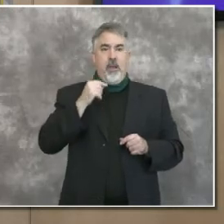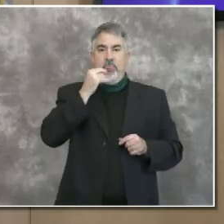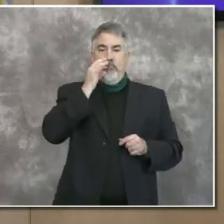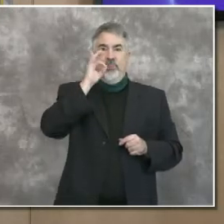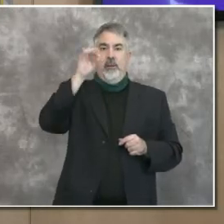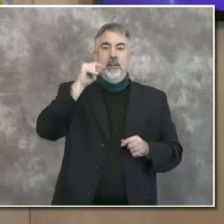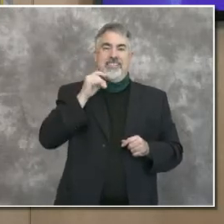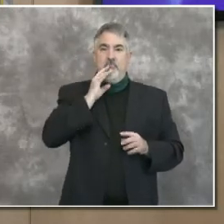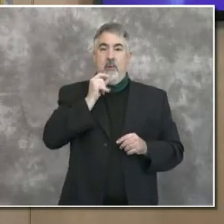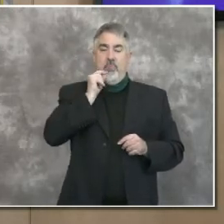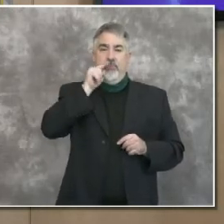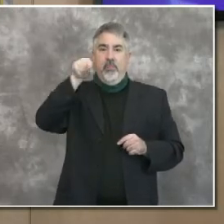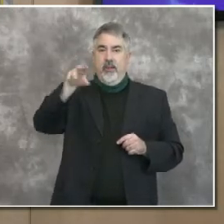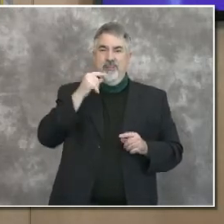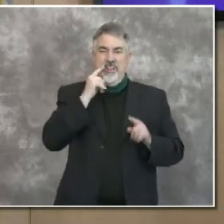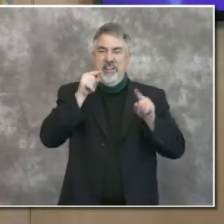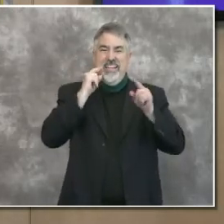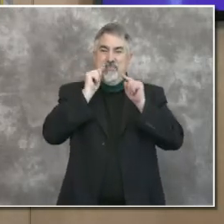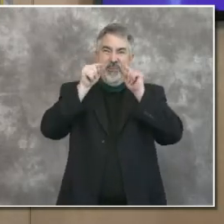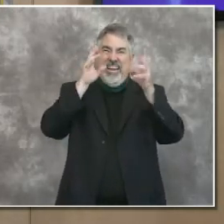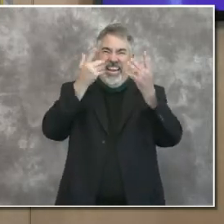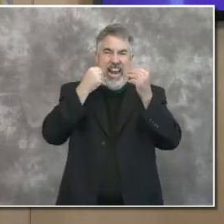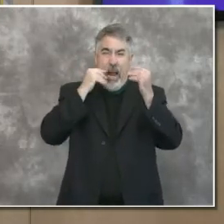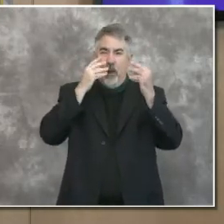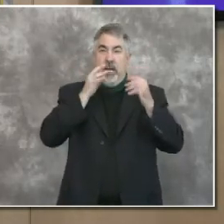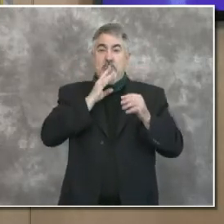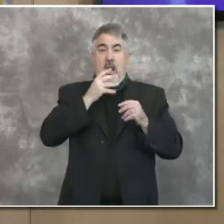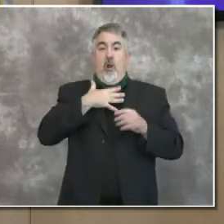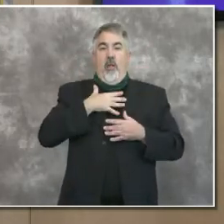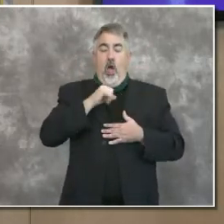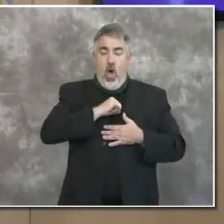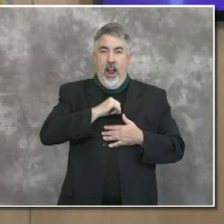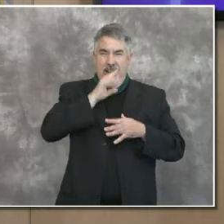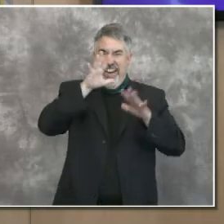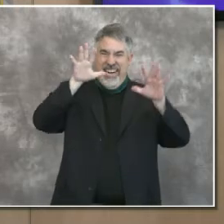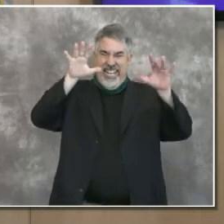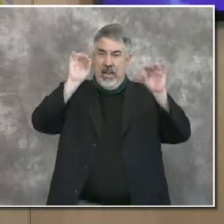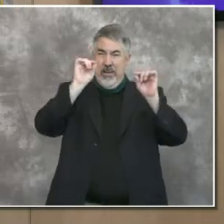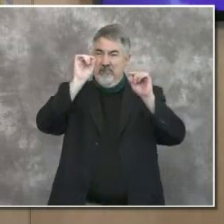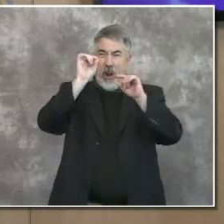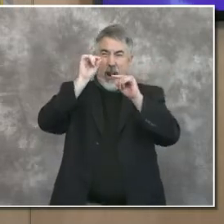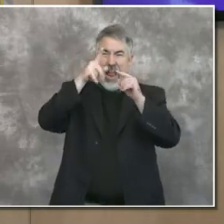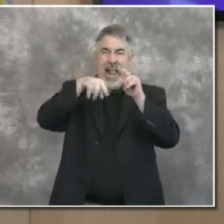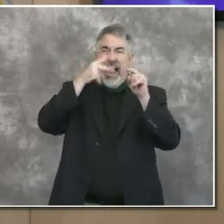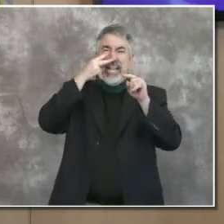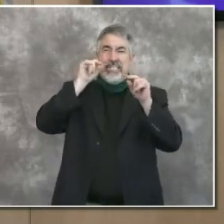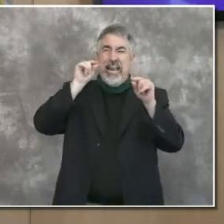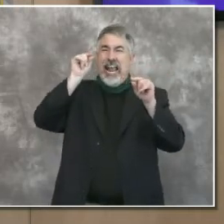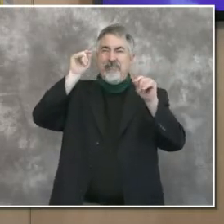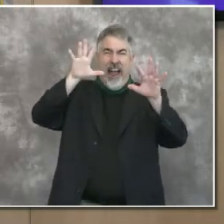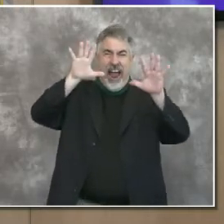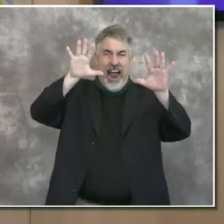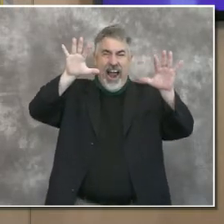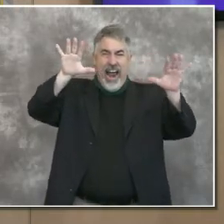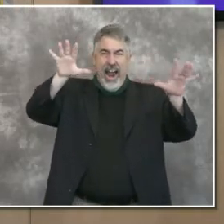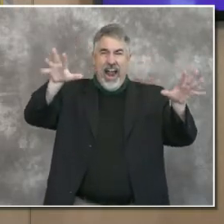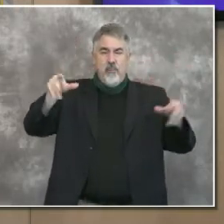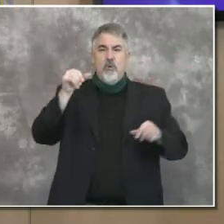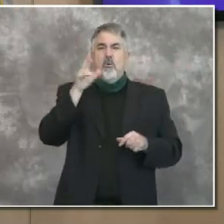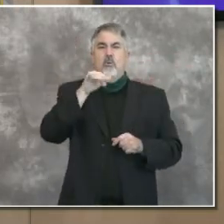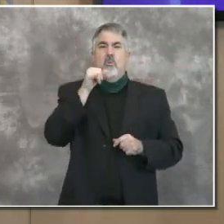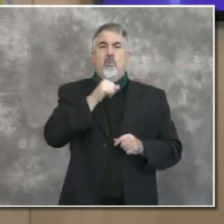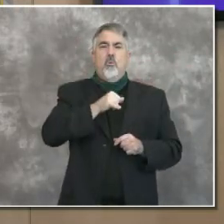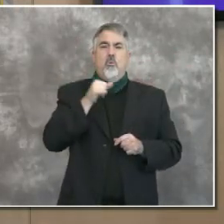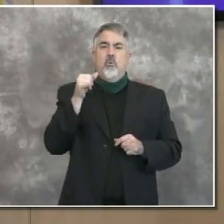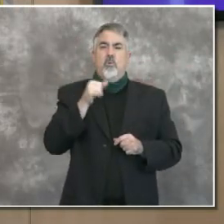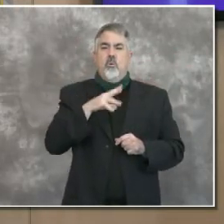also smaller, even more microscopic particles that can be generated. Those are